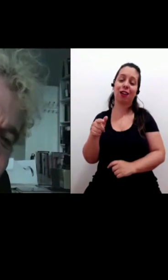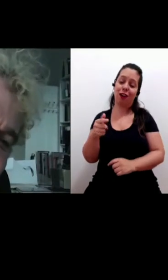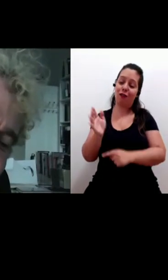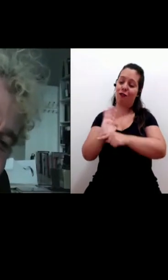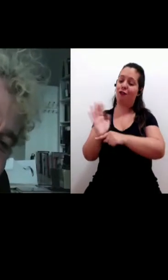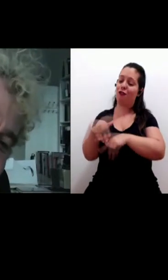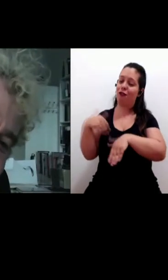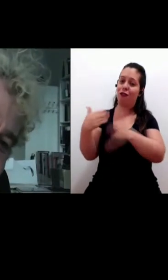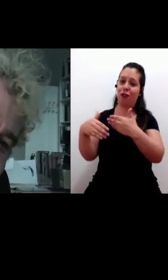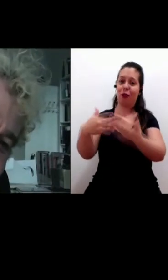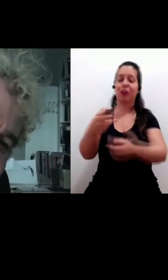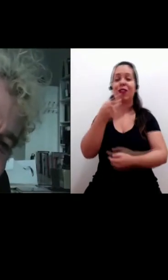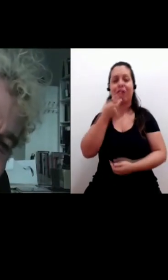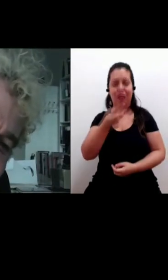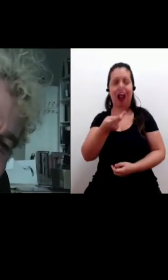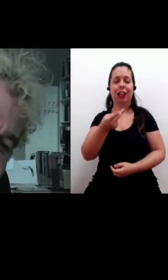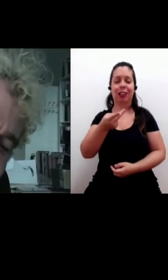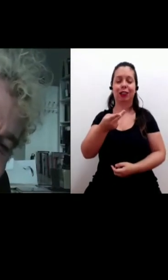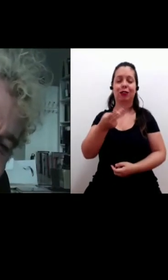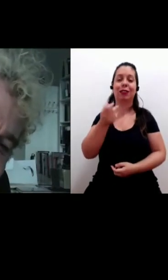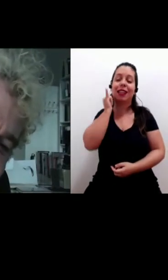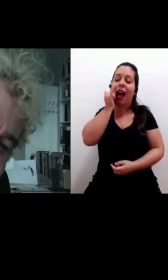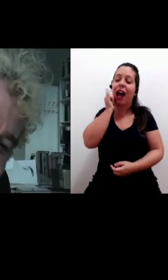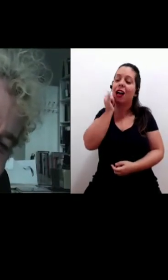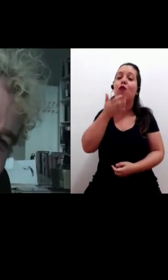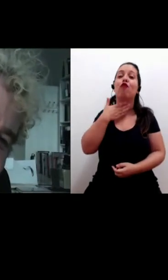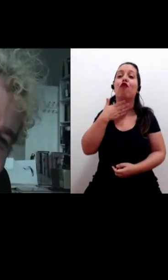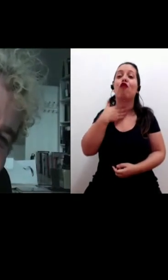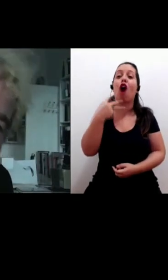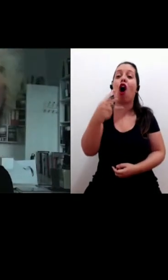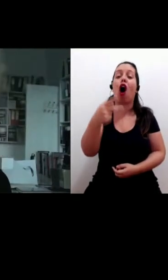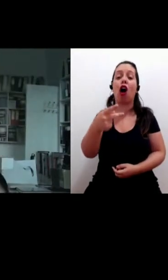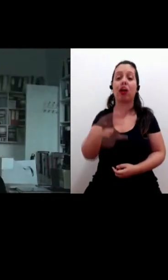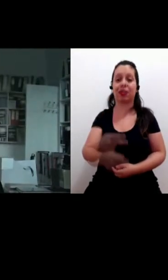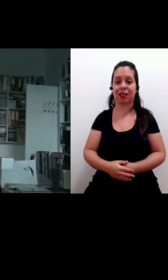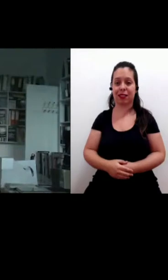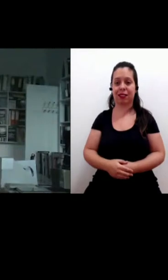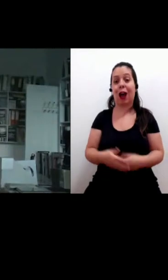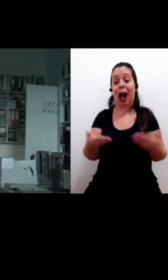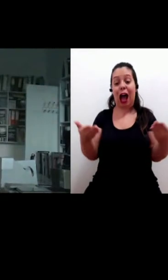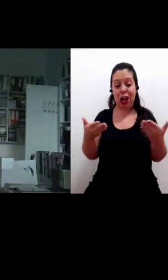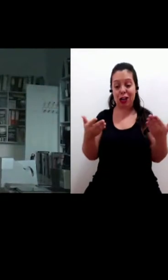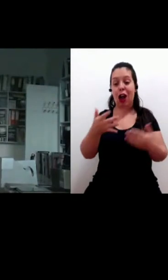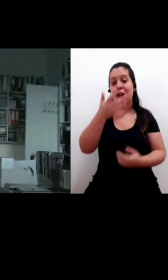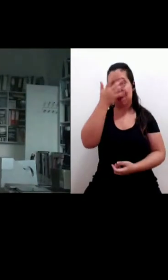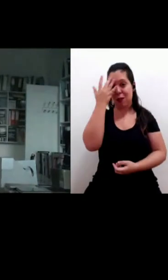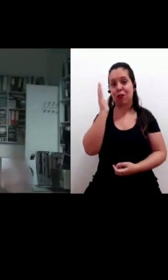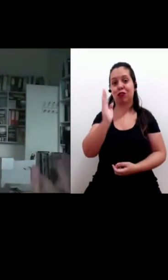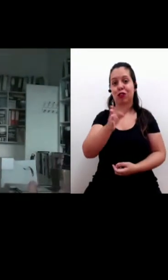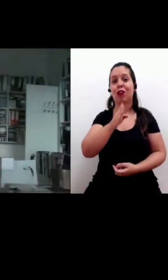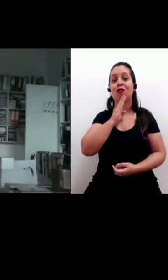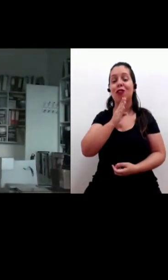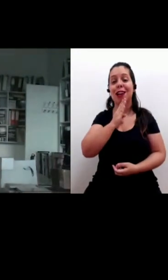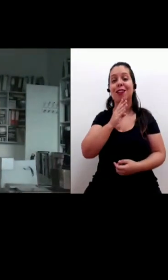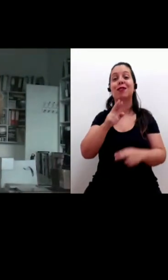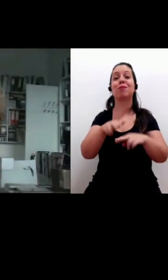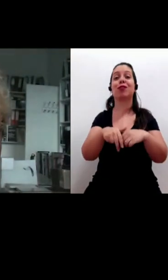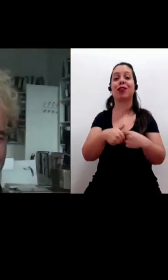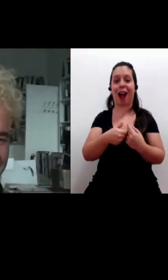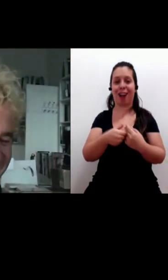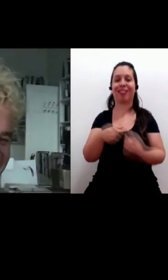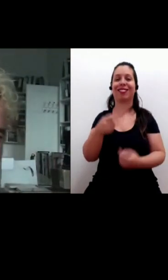voice, and everybody now know your voice after this. Story of film.